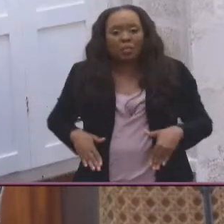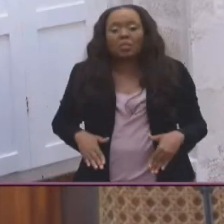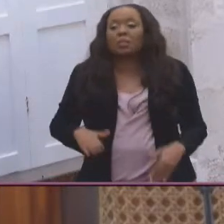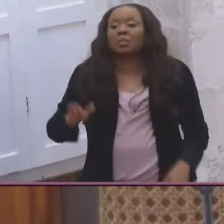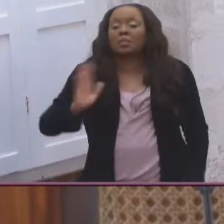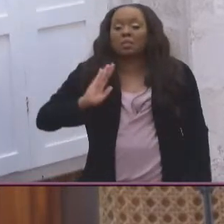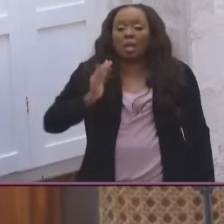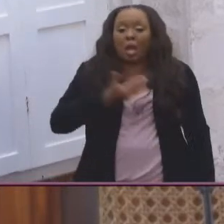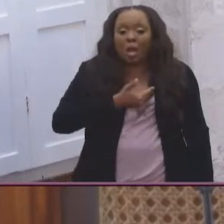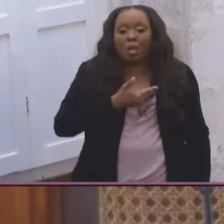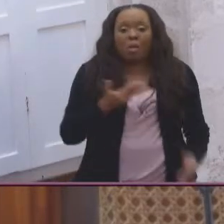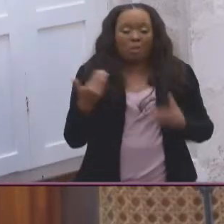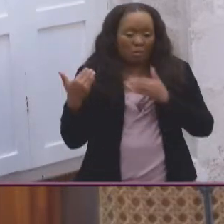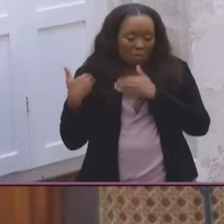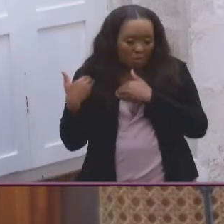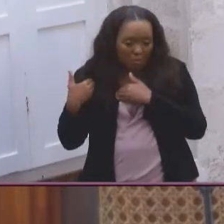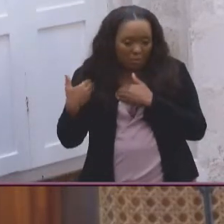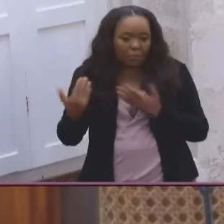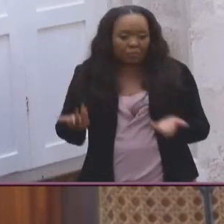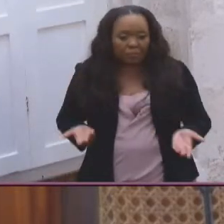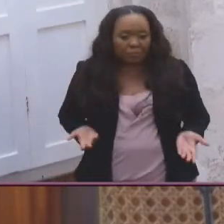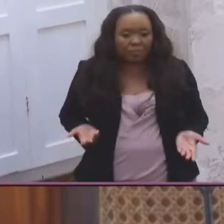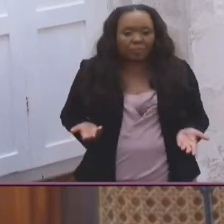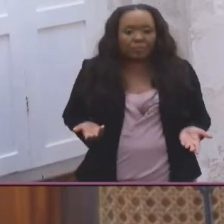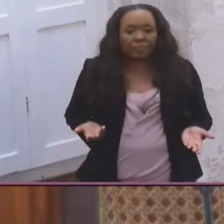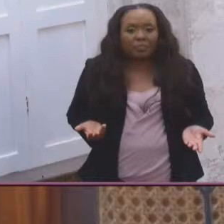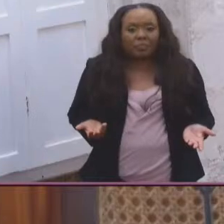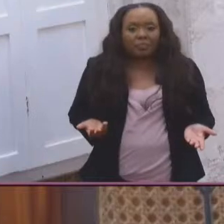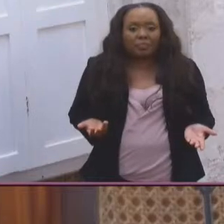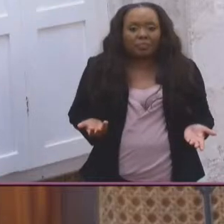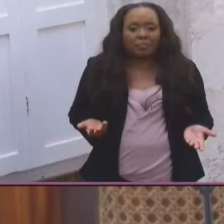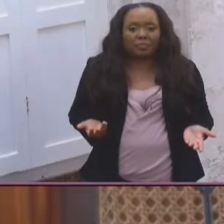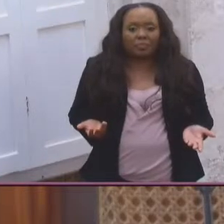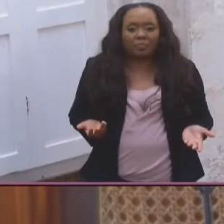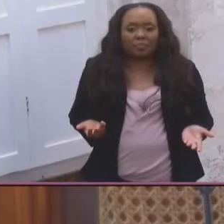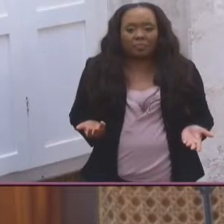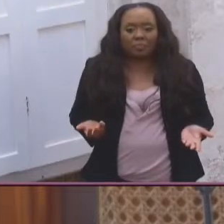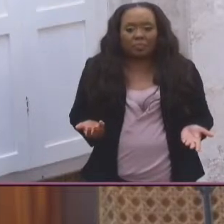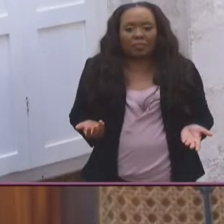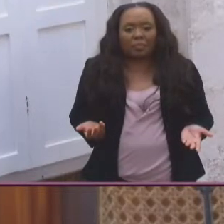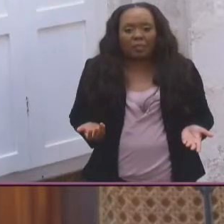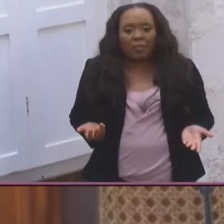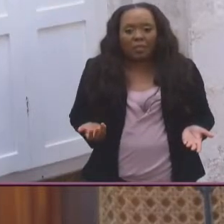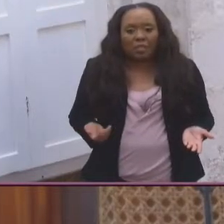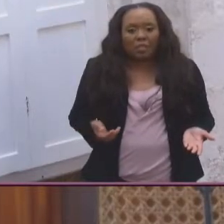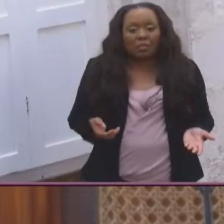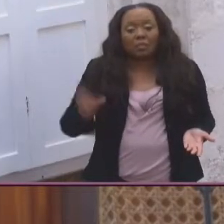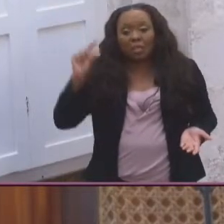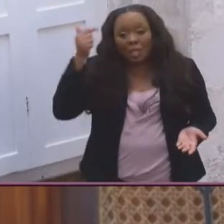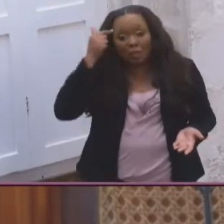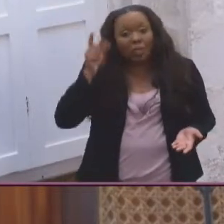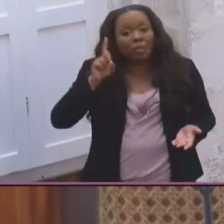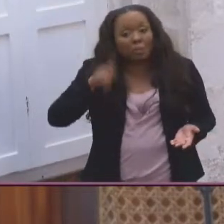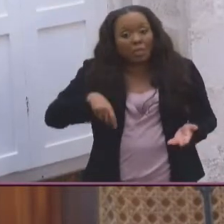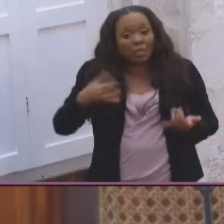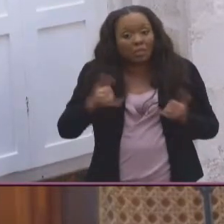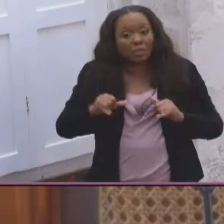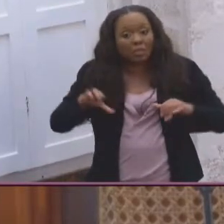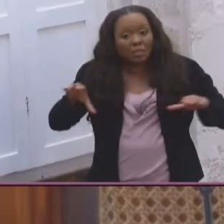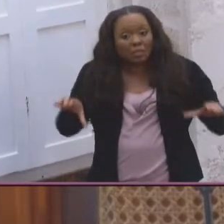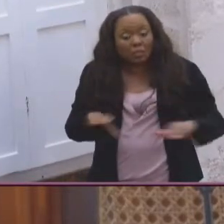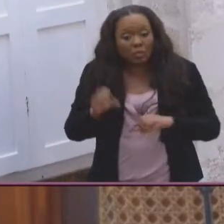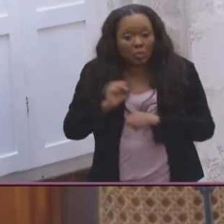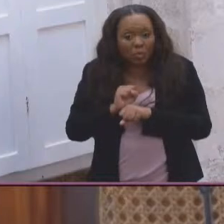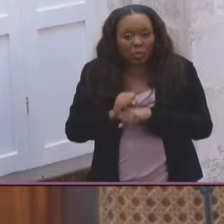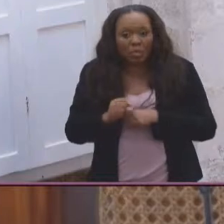the answer to the problem that we have. That is not to say government must not do its work. I would never defend